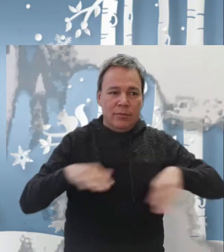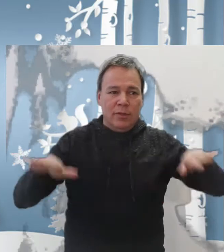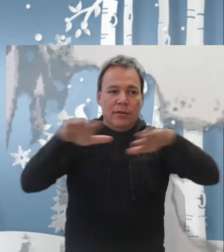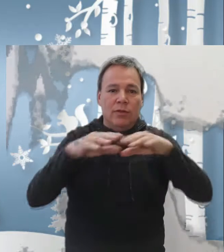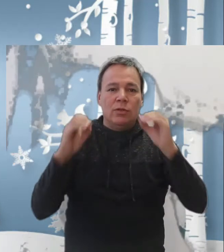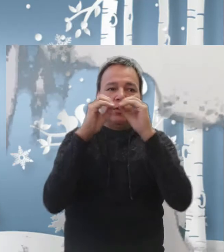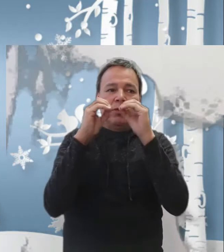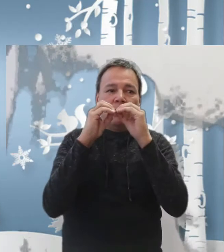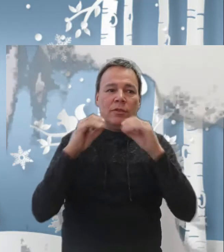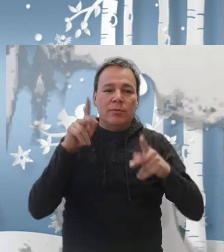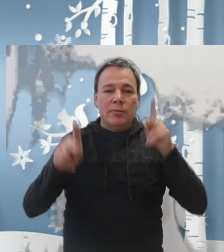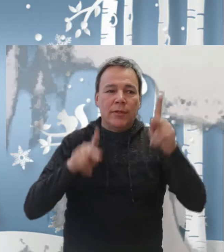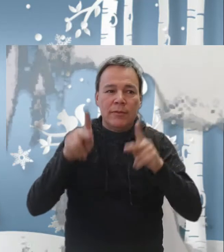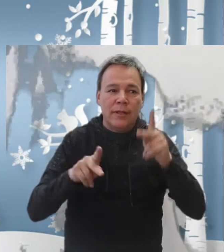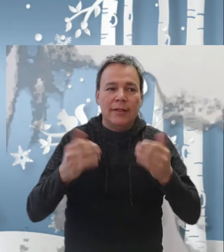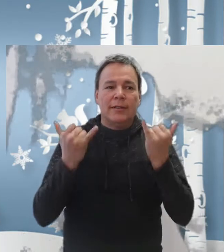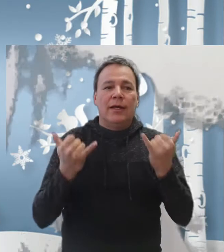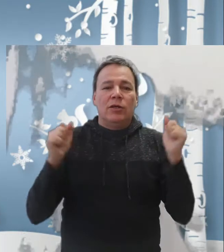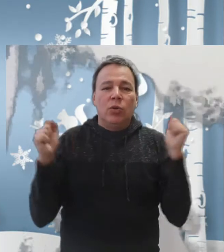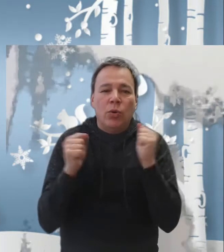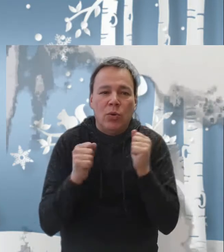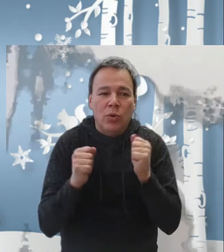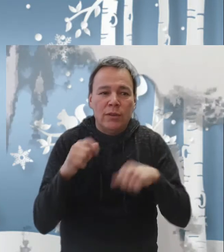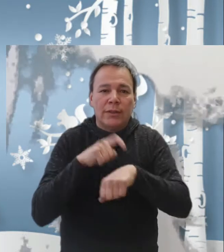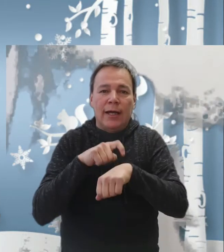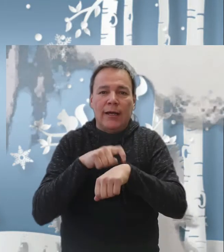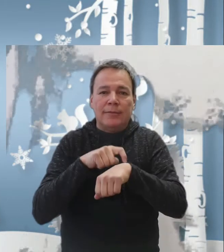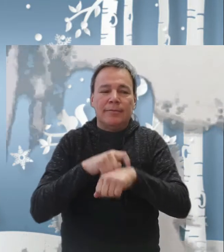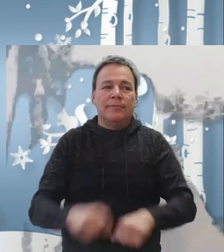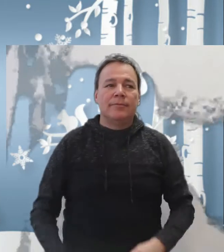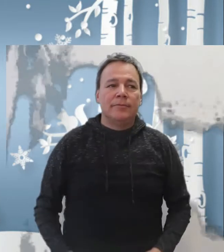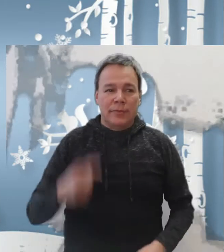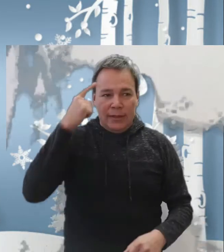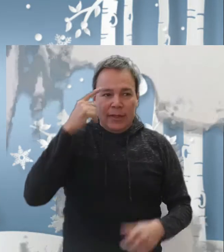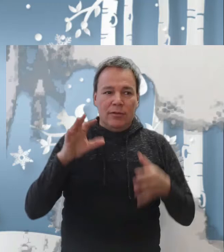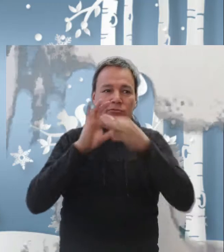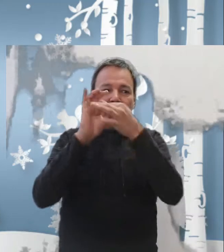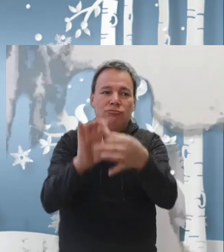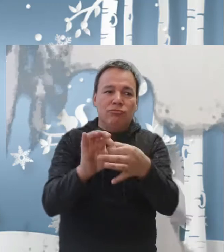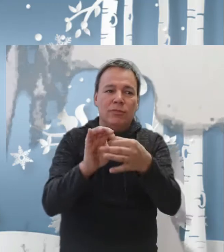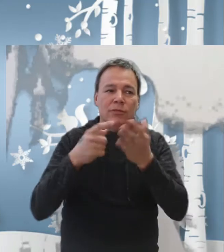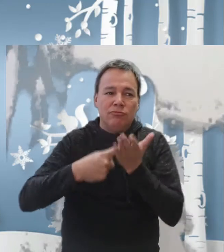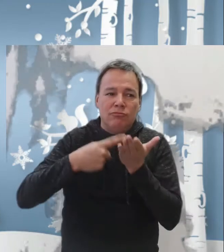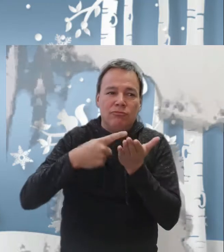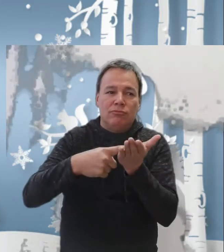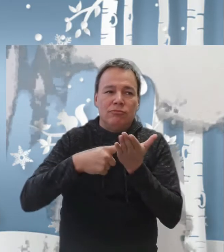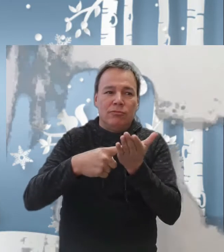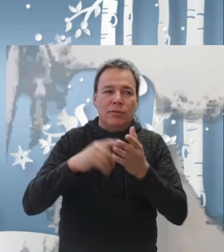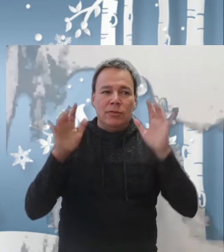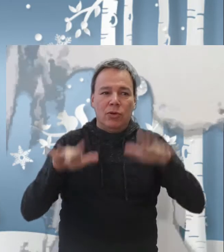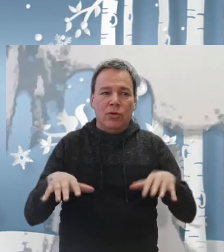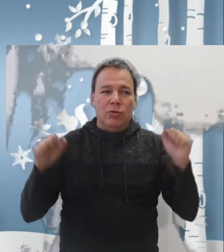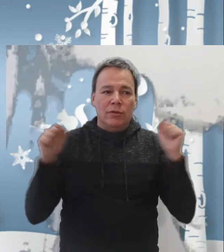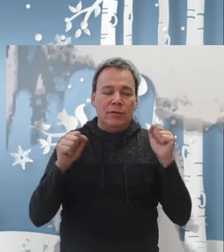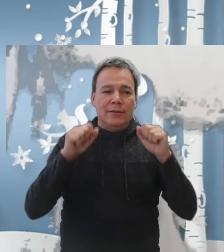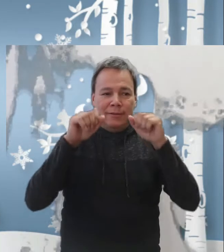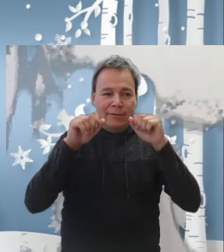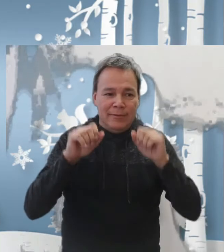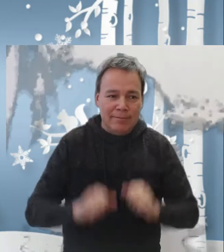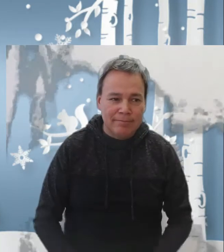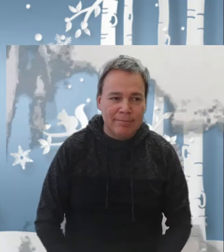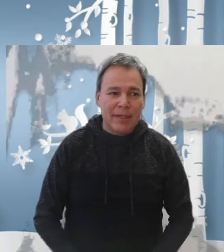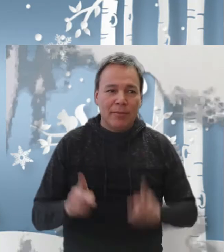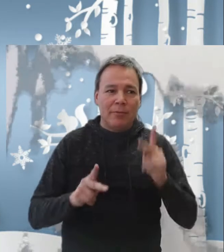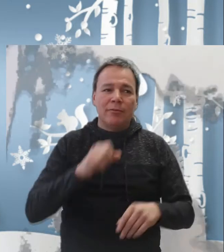Métis. And since it's wintertime, I thought we'd make our story time today all about cold and snow.